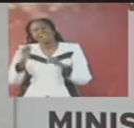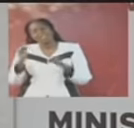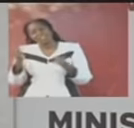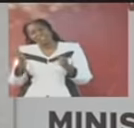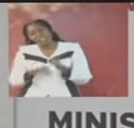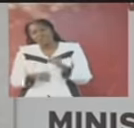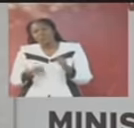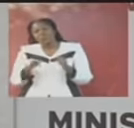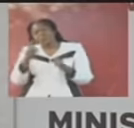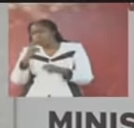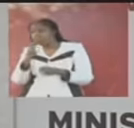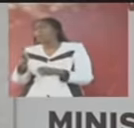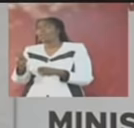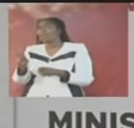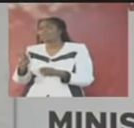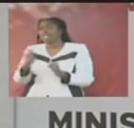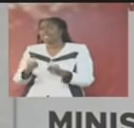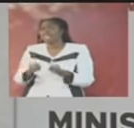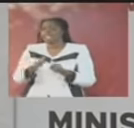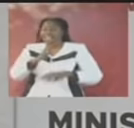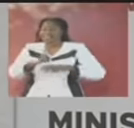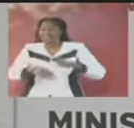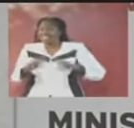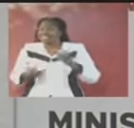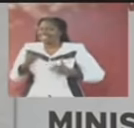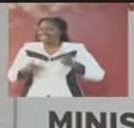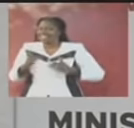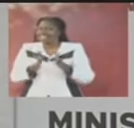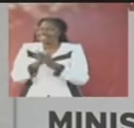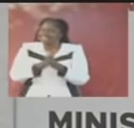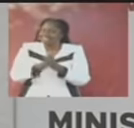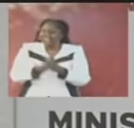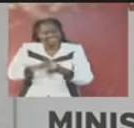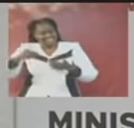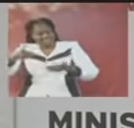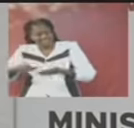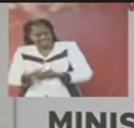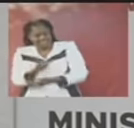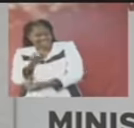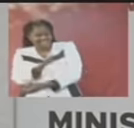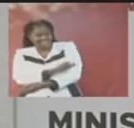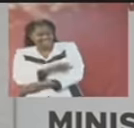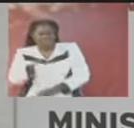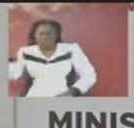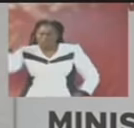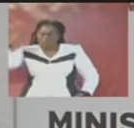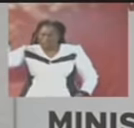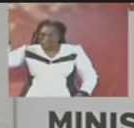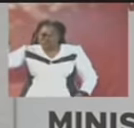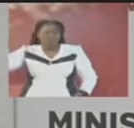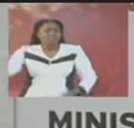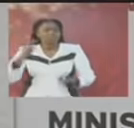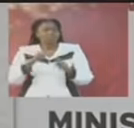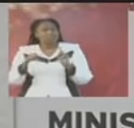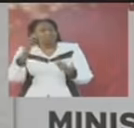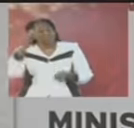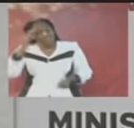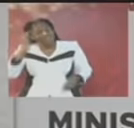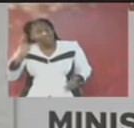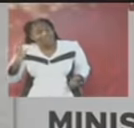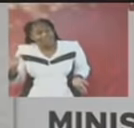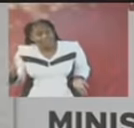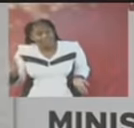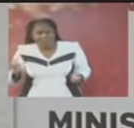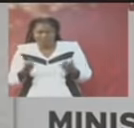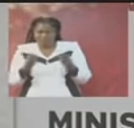world with the excitement about having a bright spot in the scientific literature. We are